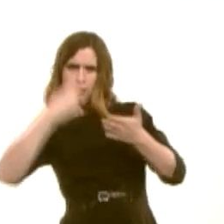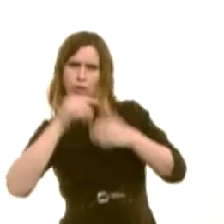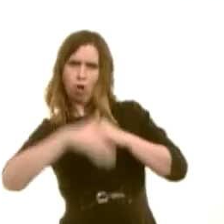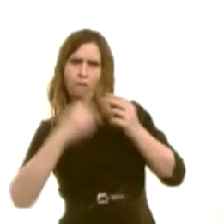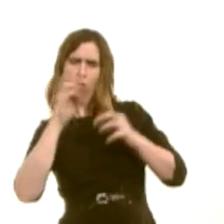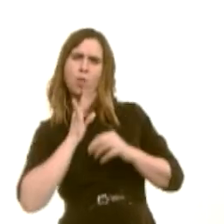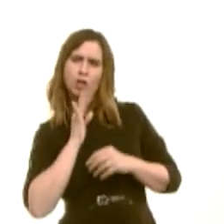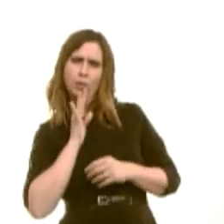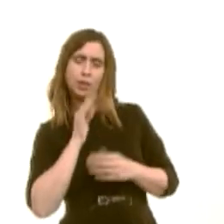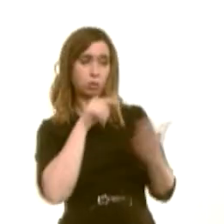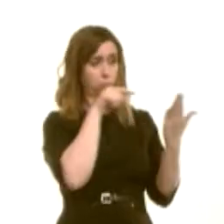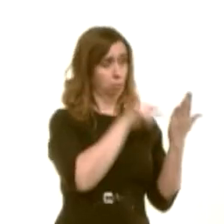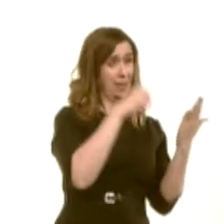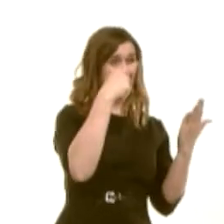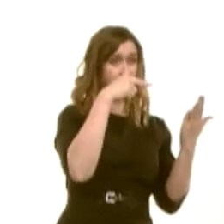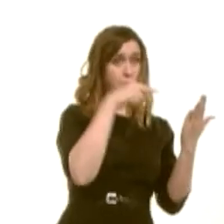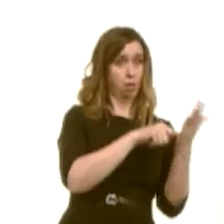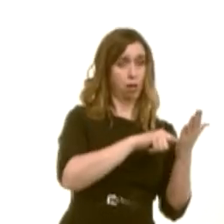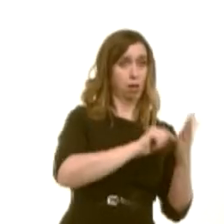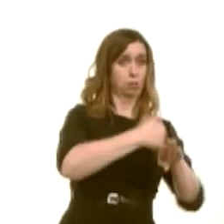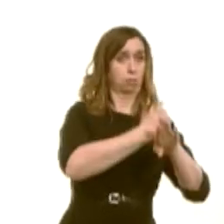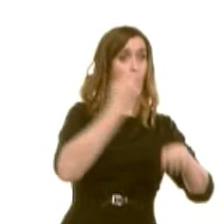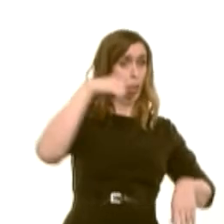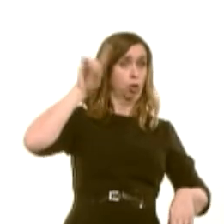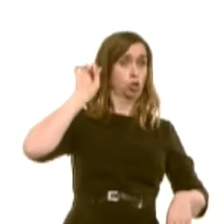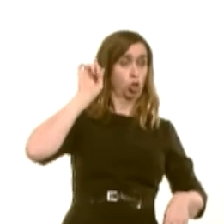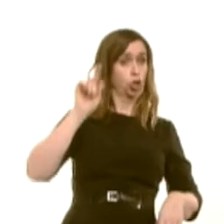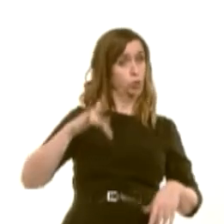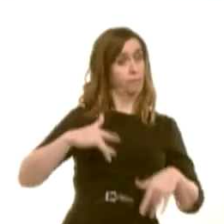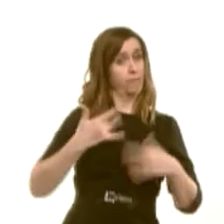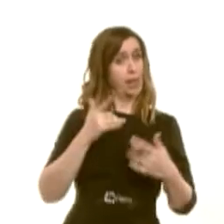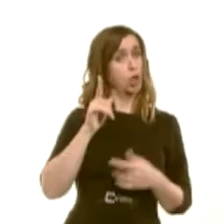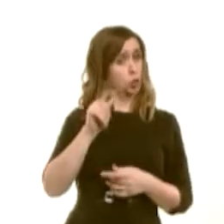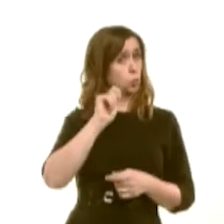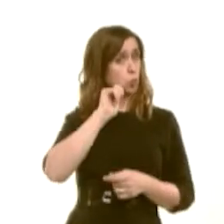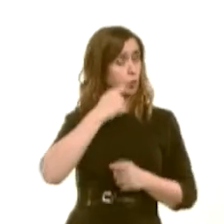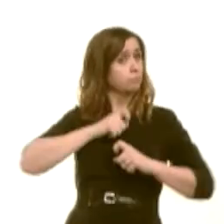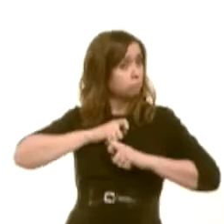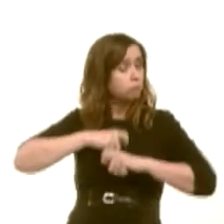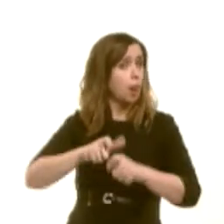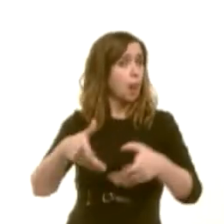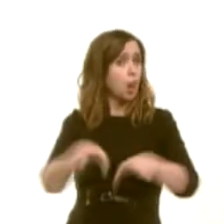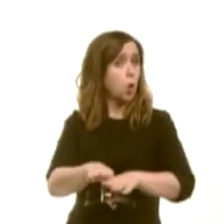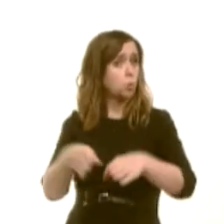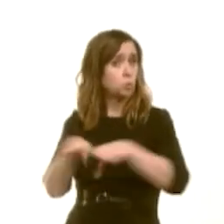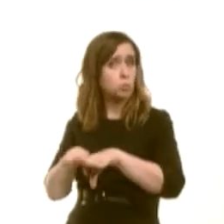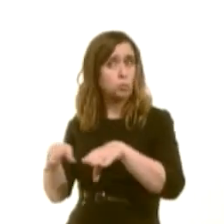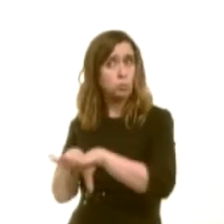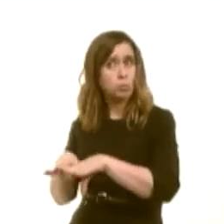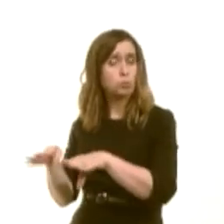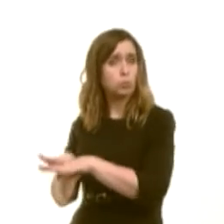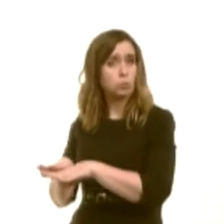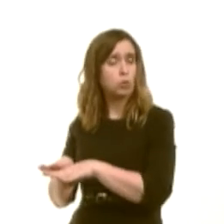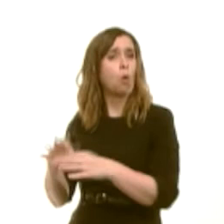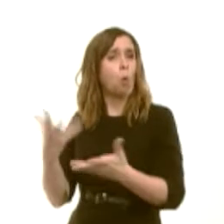if that toolkit had been implemented last year, do you think that you would have taken the same decision to actually close or abolish